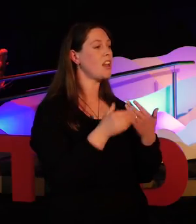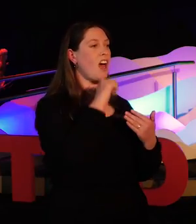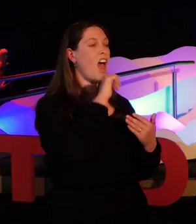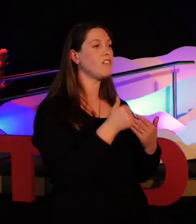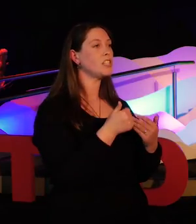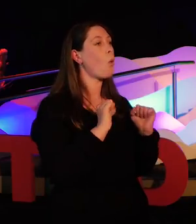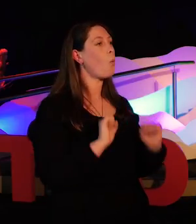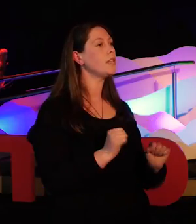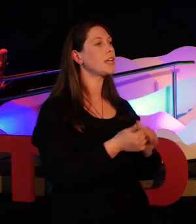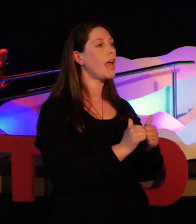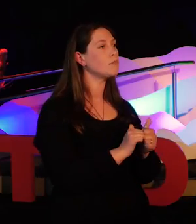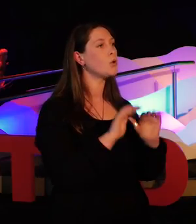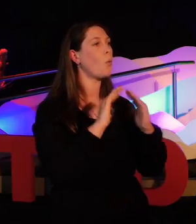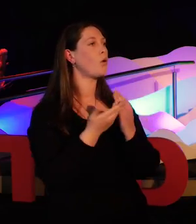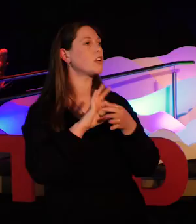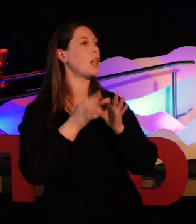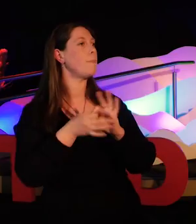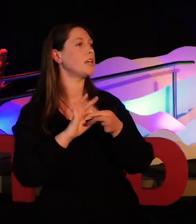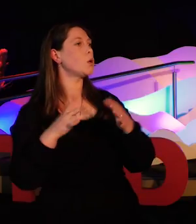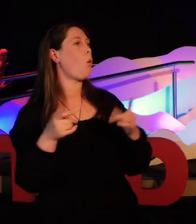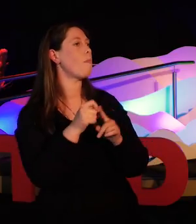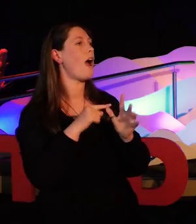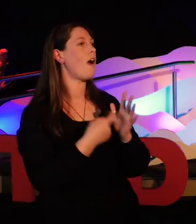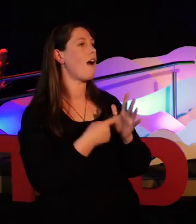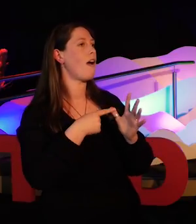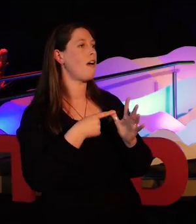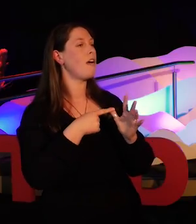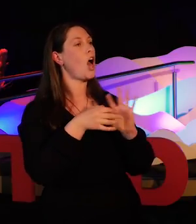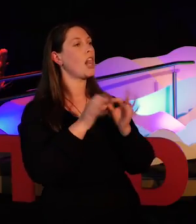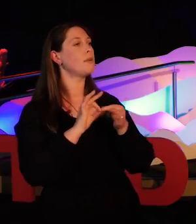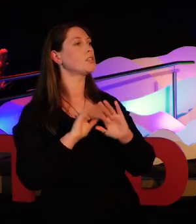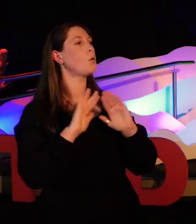Paralympics, World Cups, and World Championships.